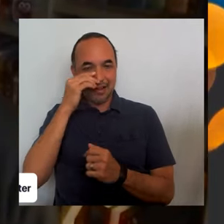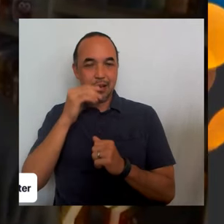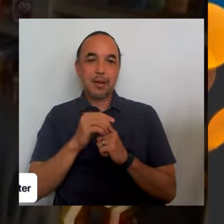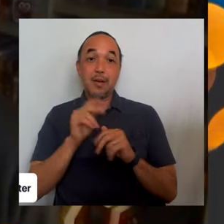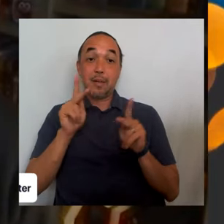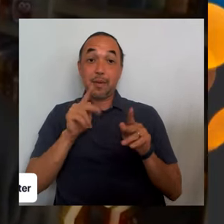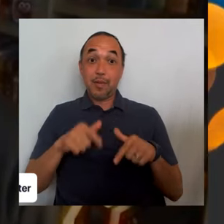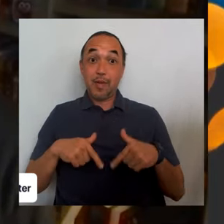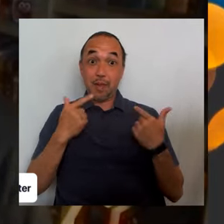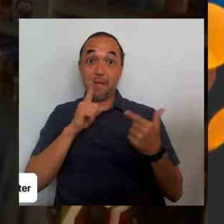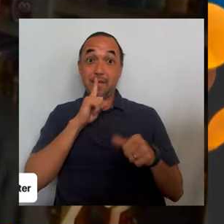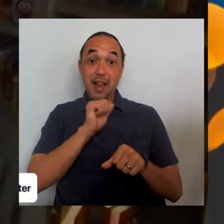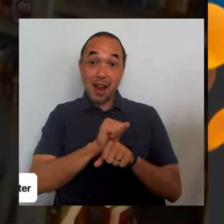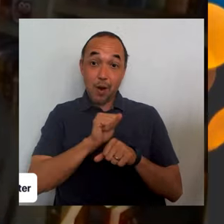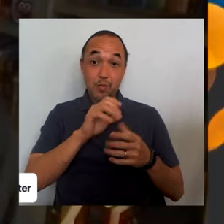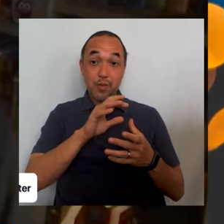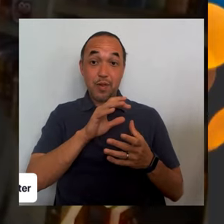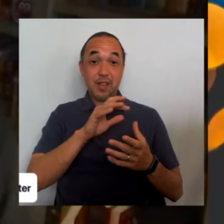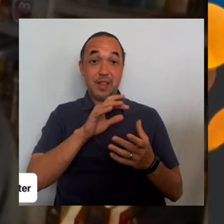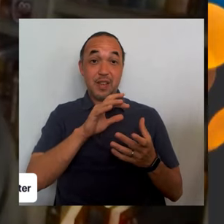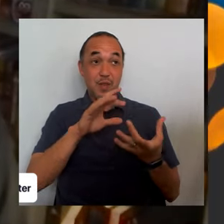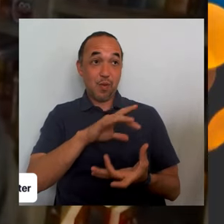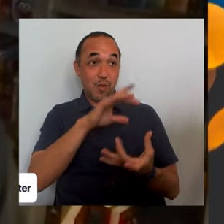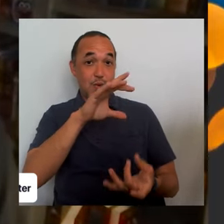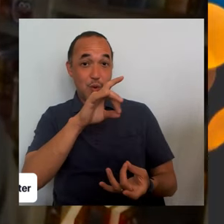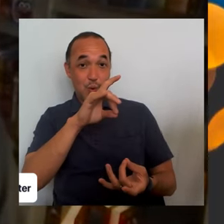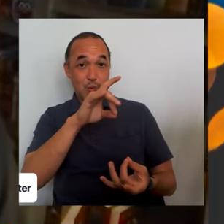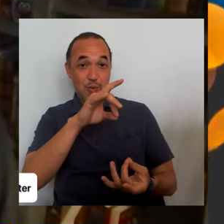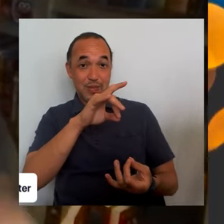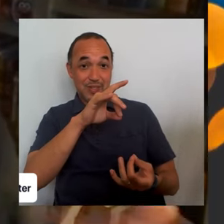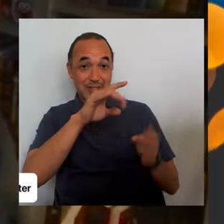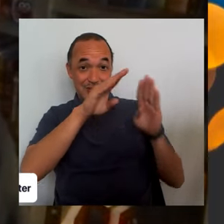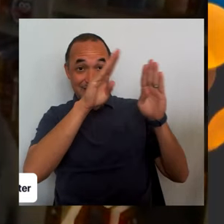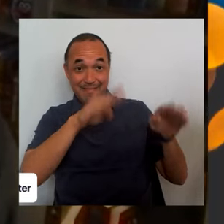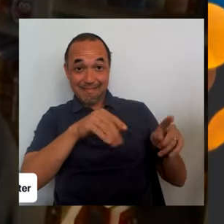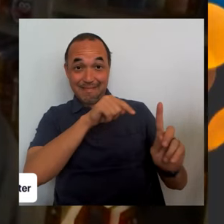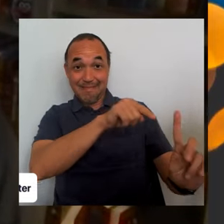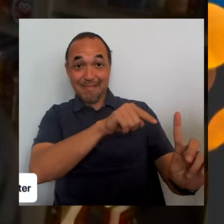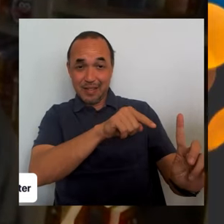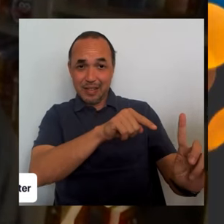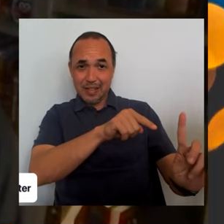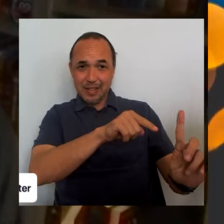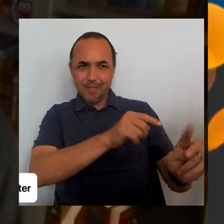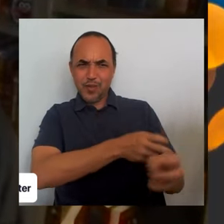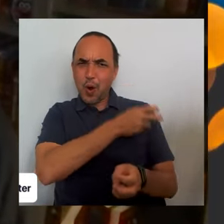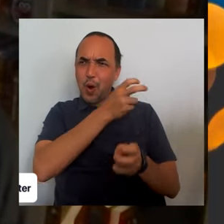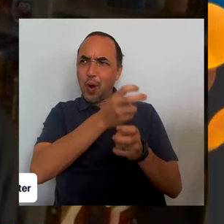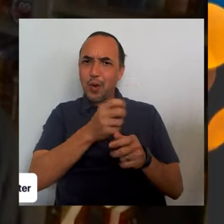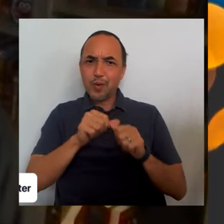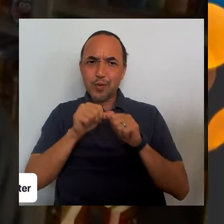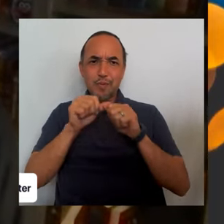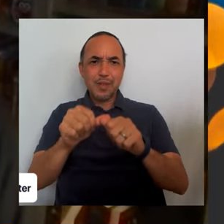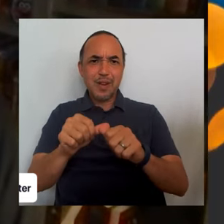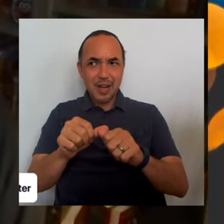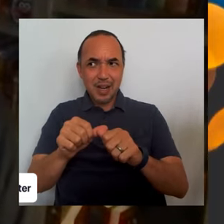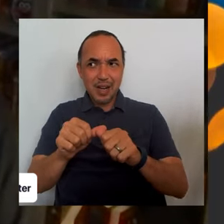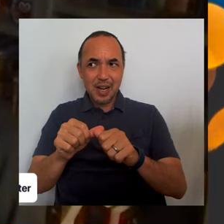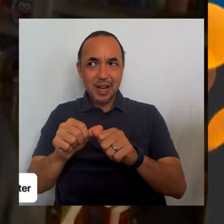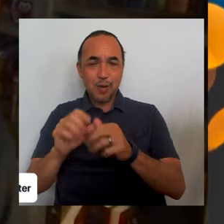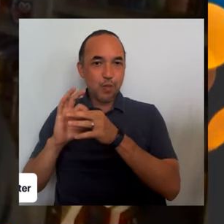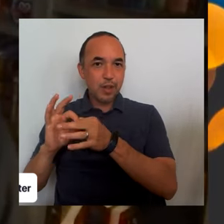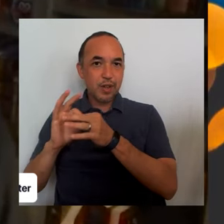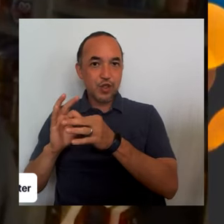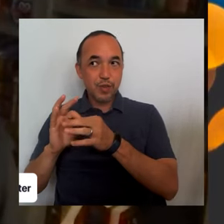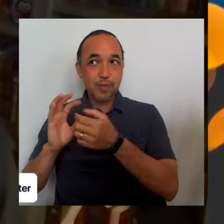house have a real hard time maintaining friendships and relationships and even